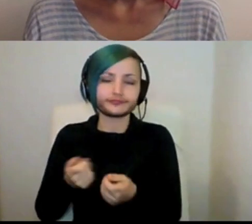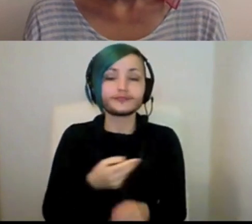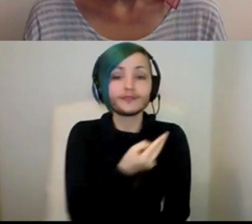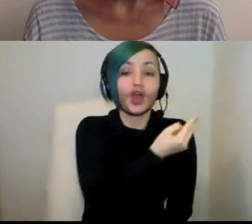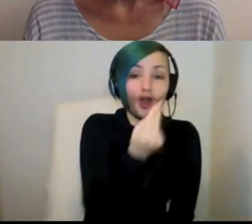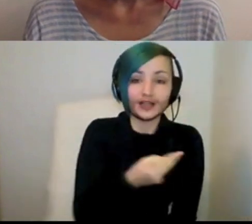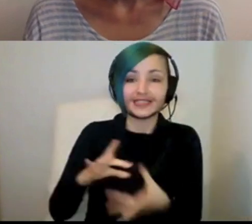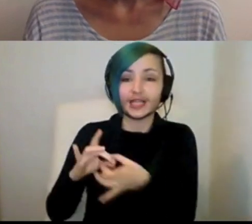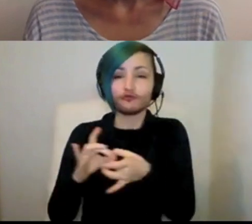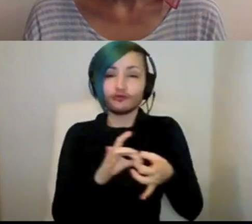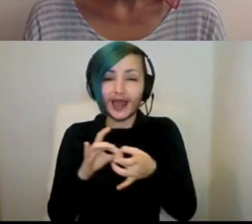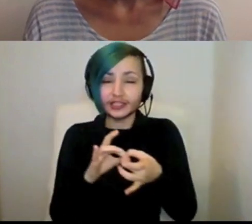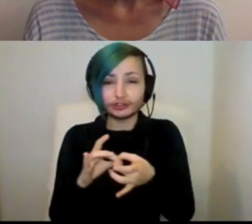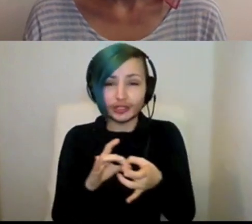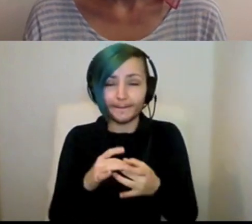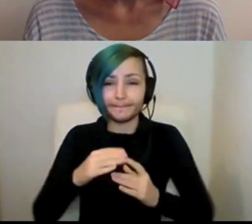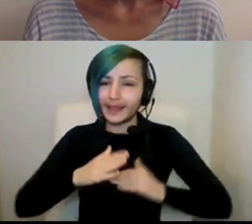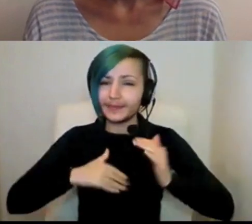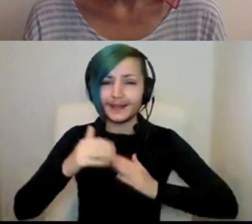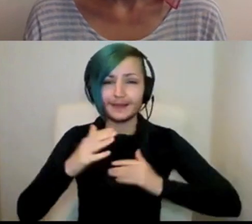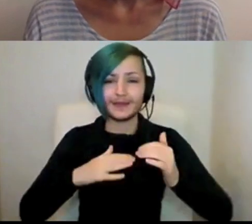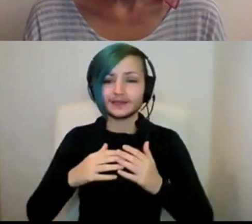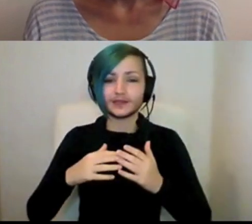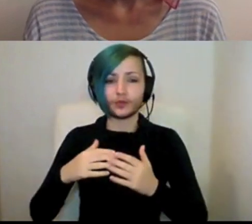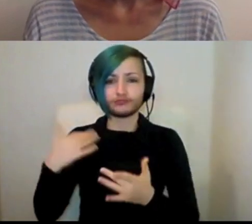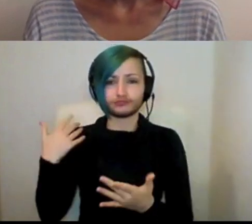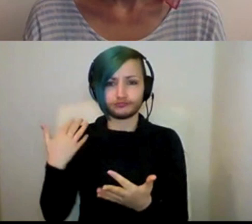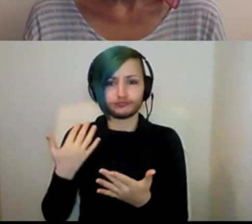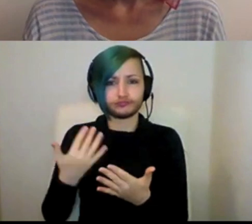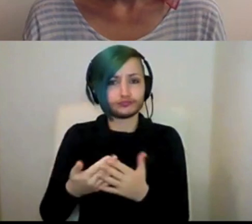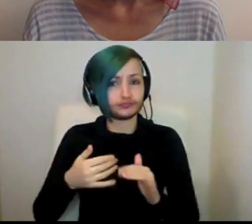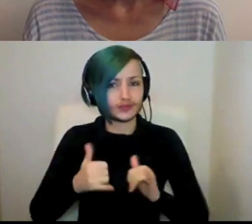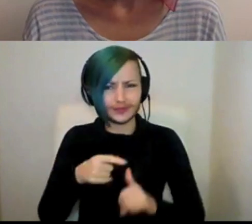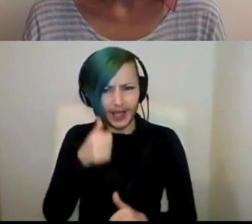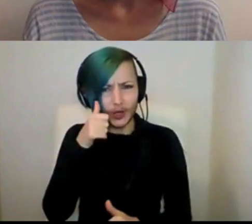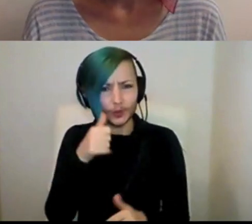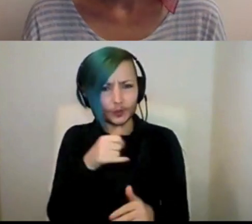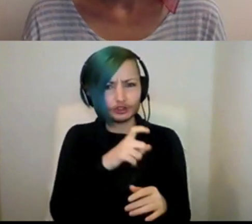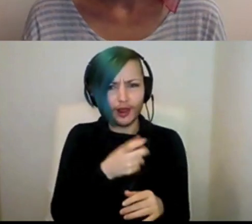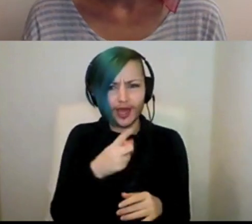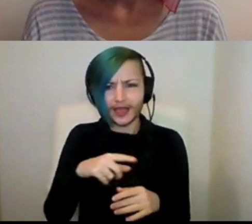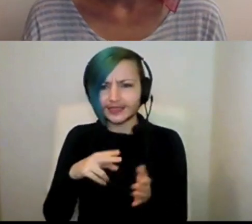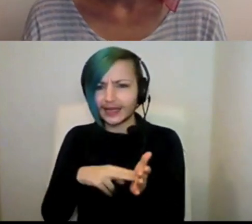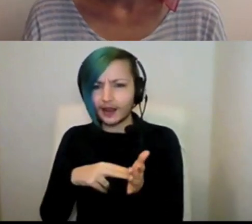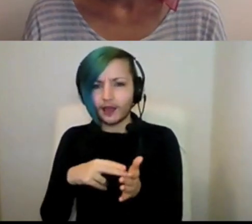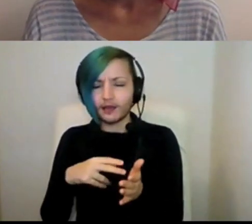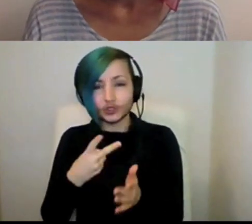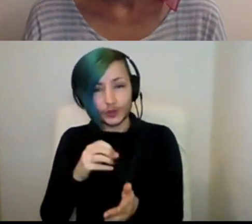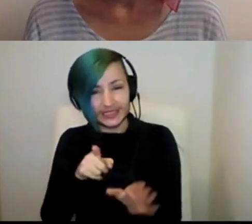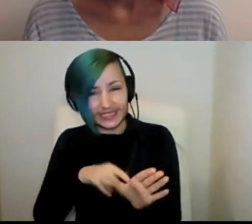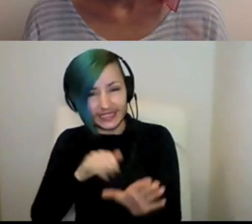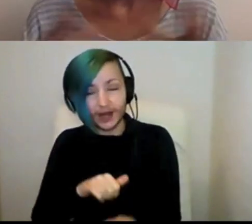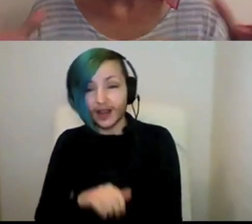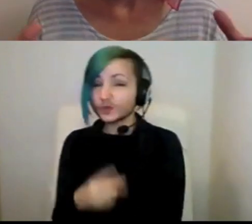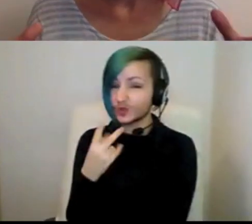very long relationship. With Charlotte and Nana, it's been, what, 20 years? I think it's 21 this year. So this is the